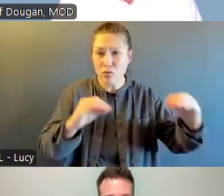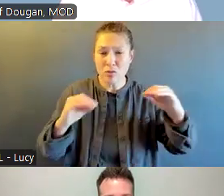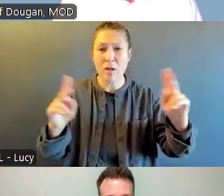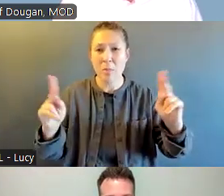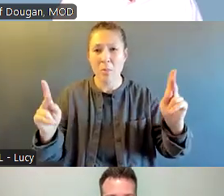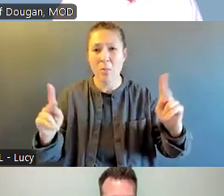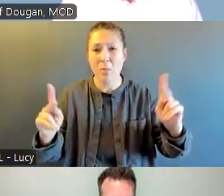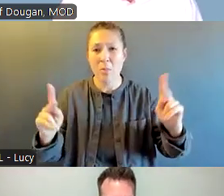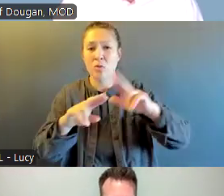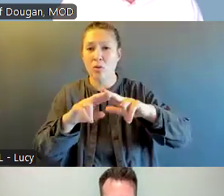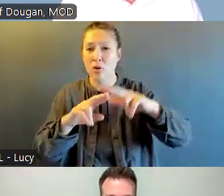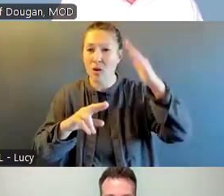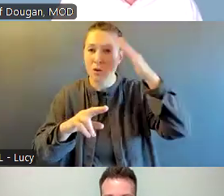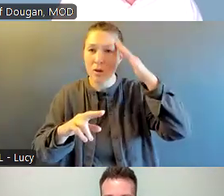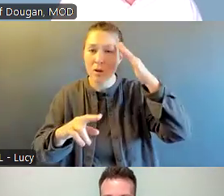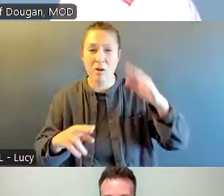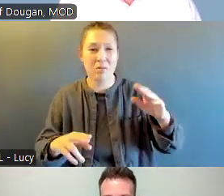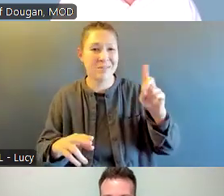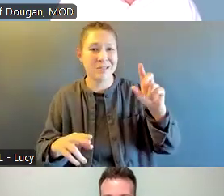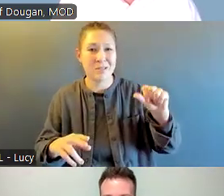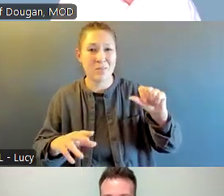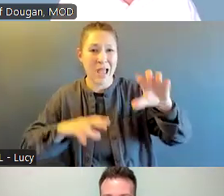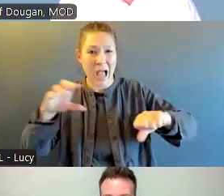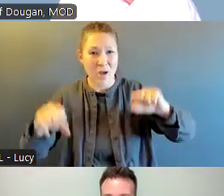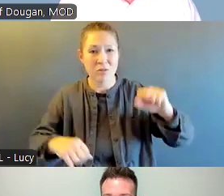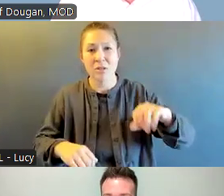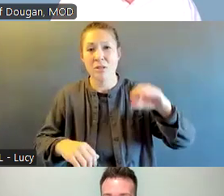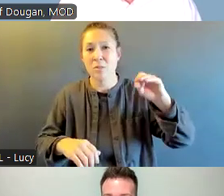outreach programs, media campaigns, and community events.